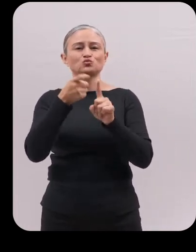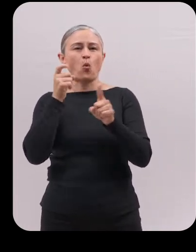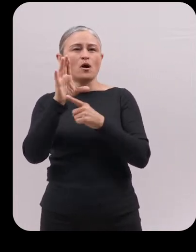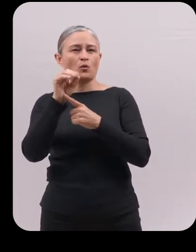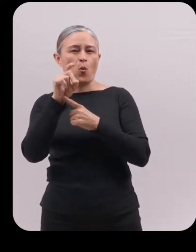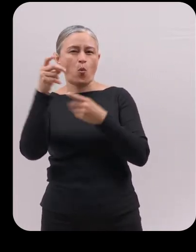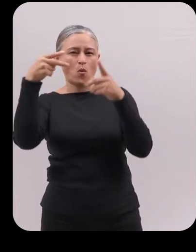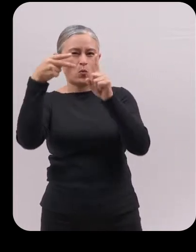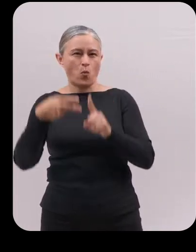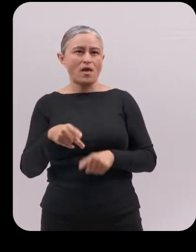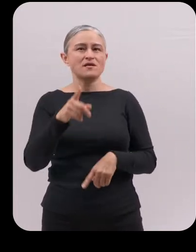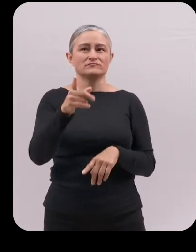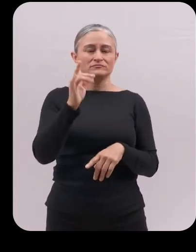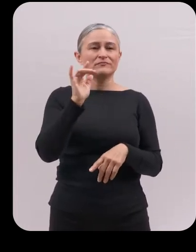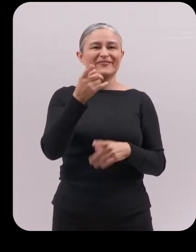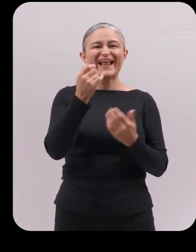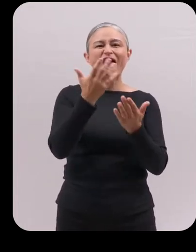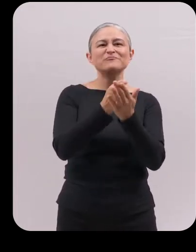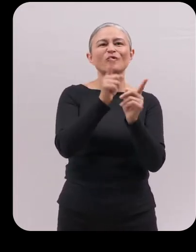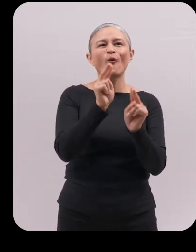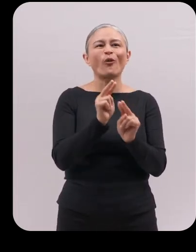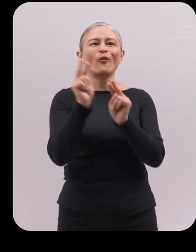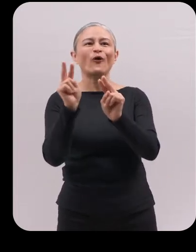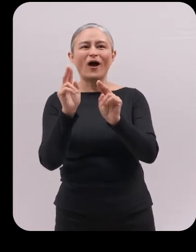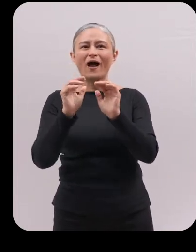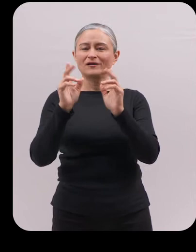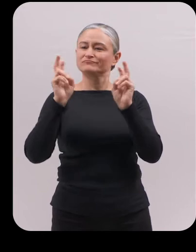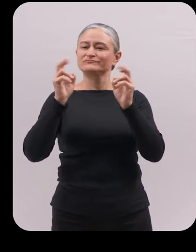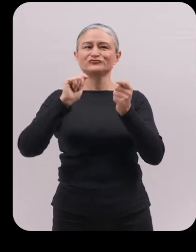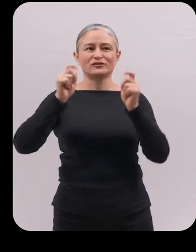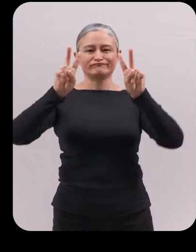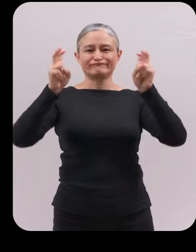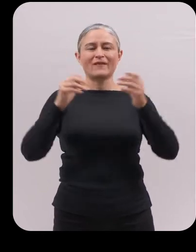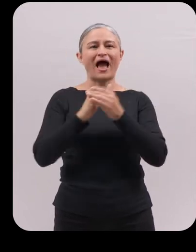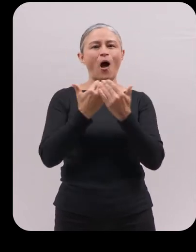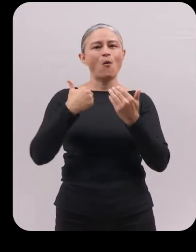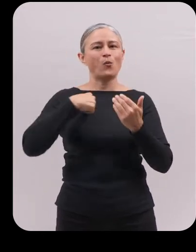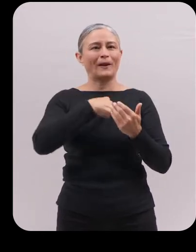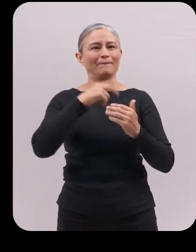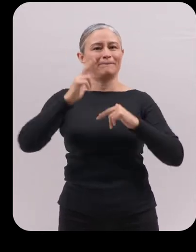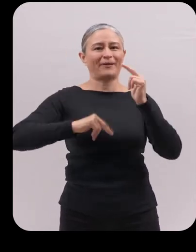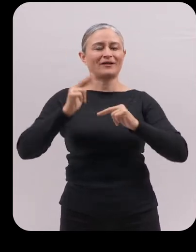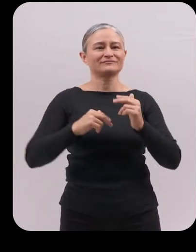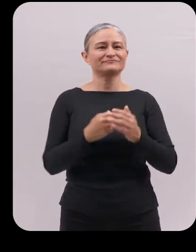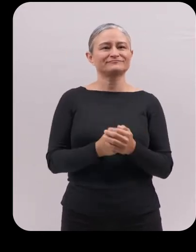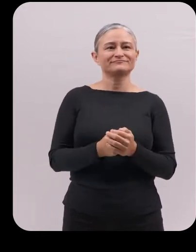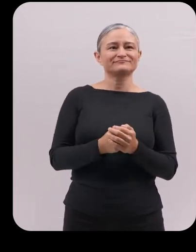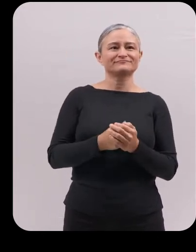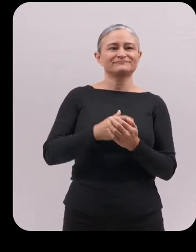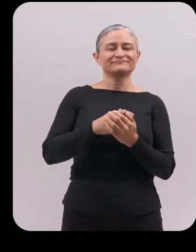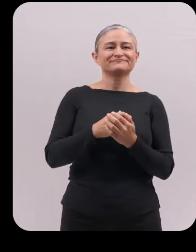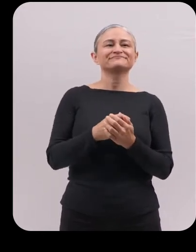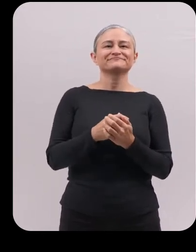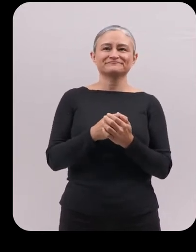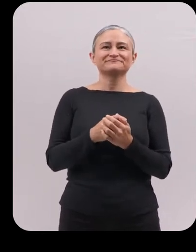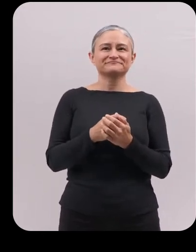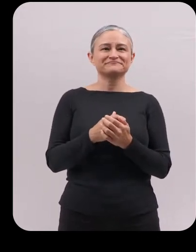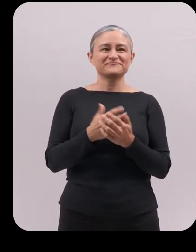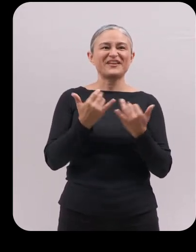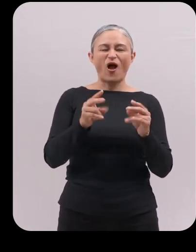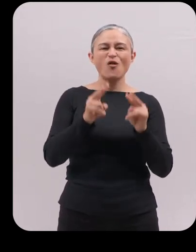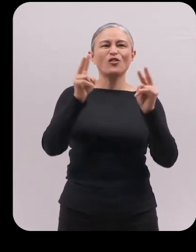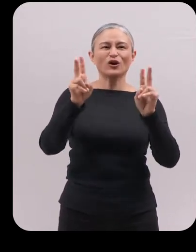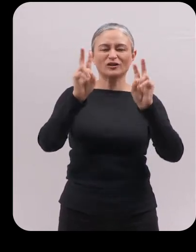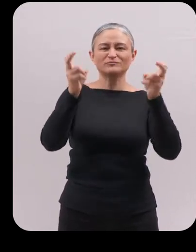just a glimpse of AI changing how we build. Now, let's go to what